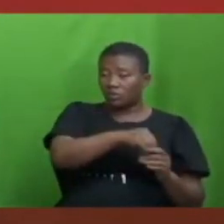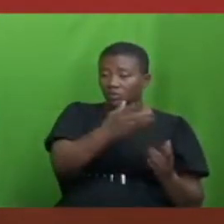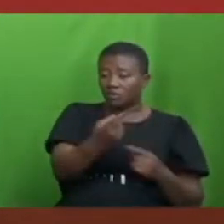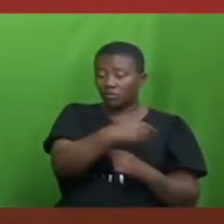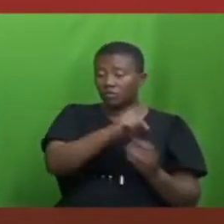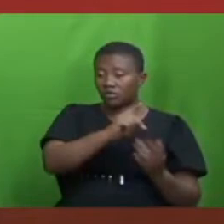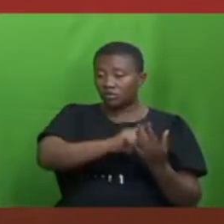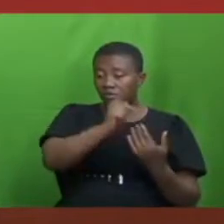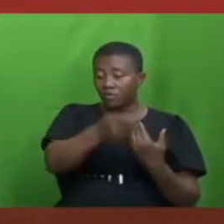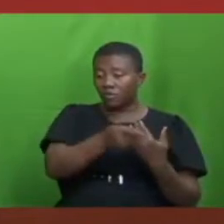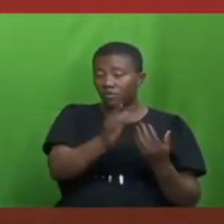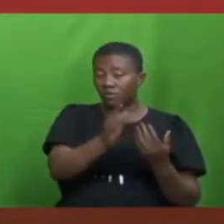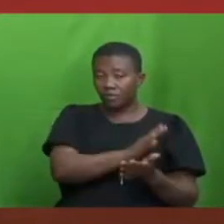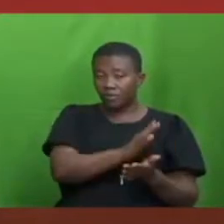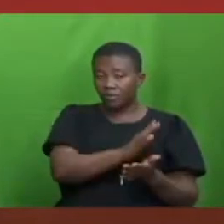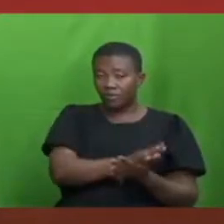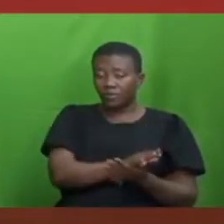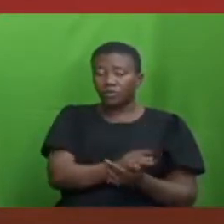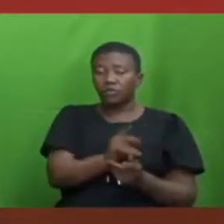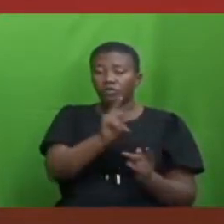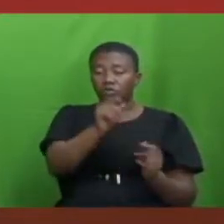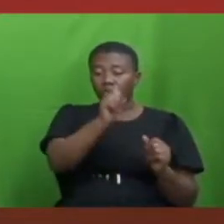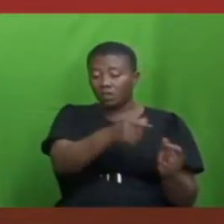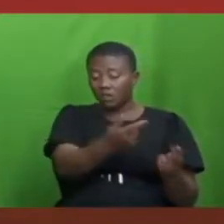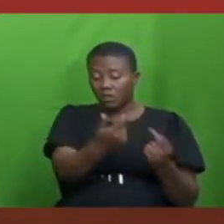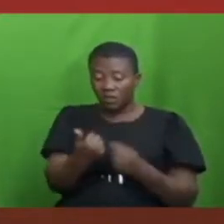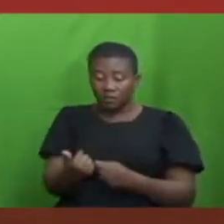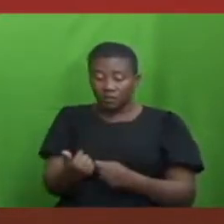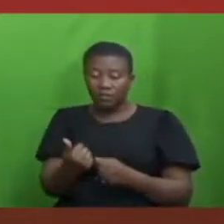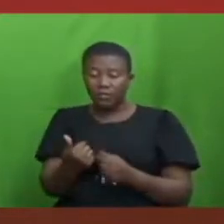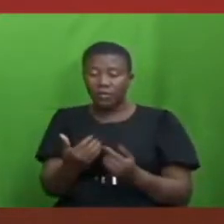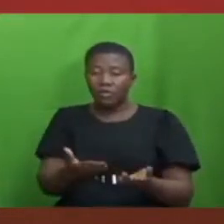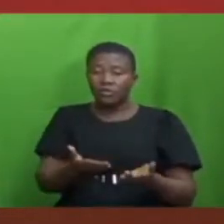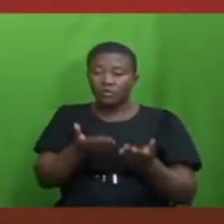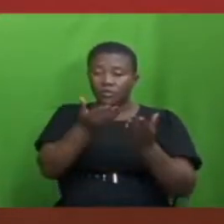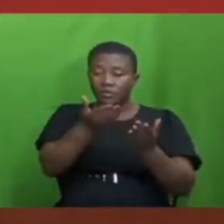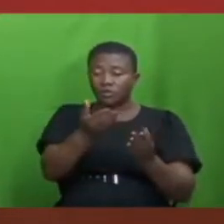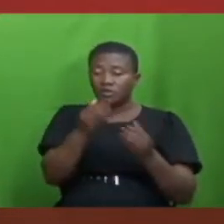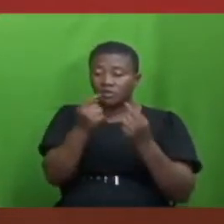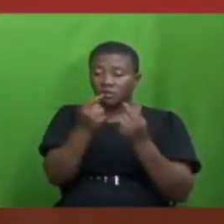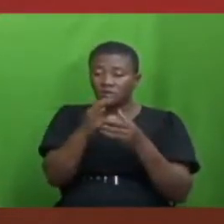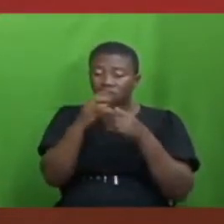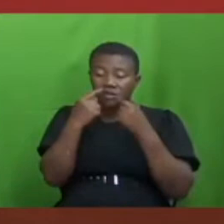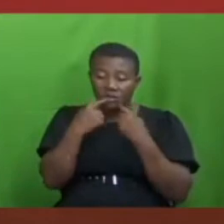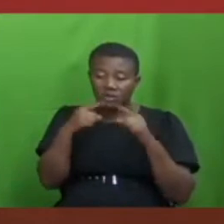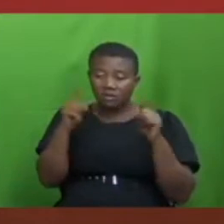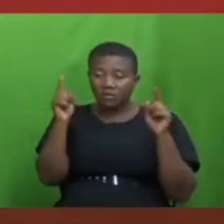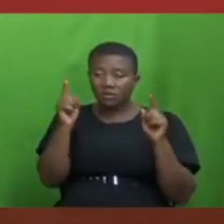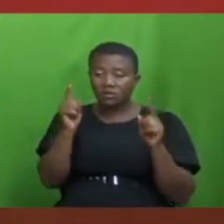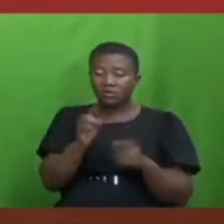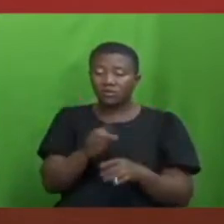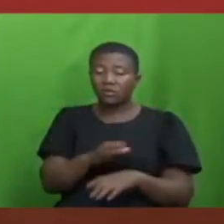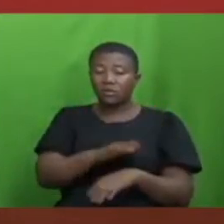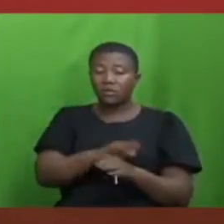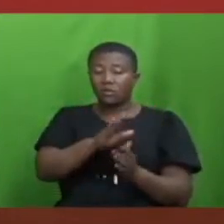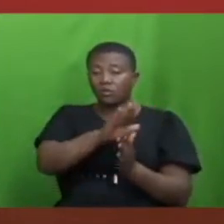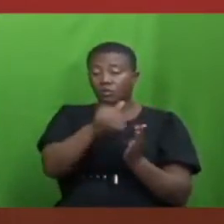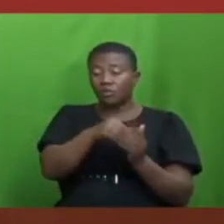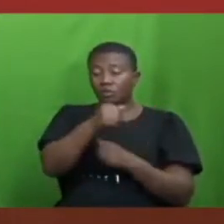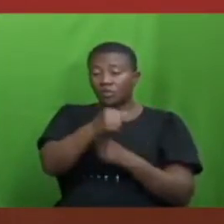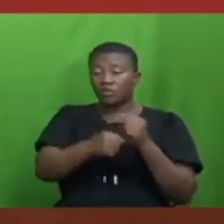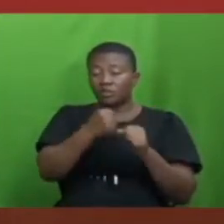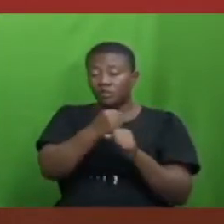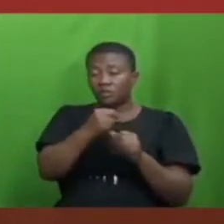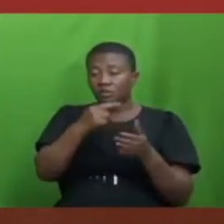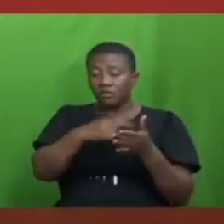to present the statement on the media review of the budget for the fiscal